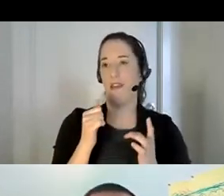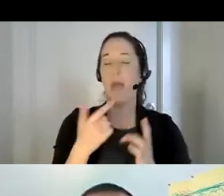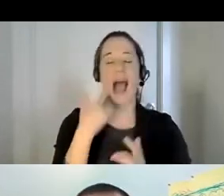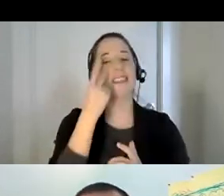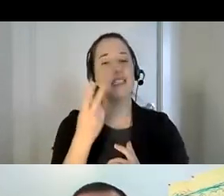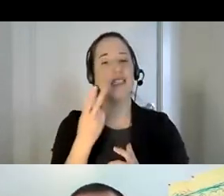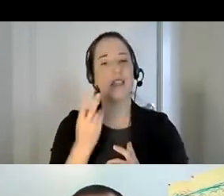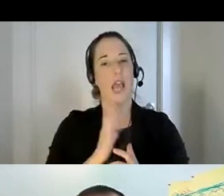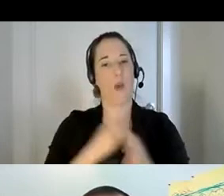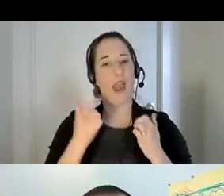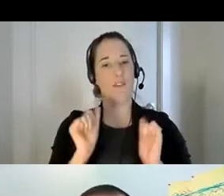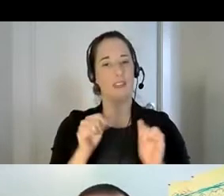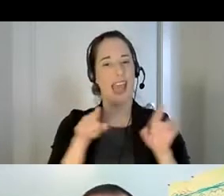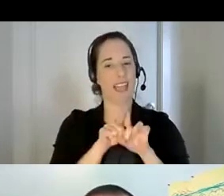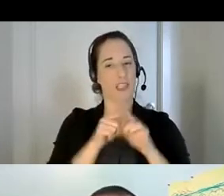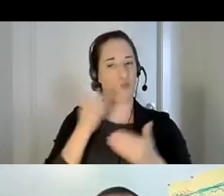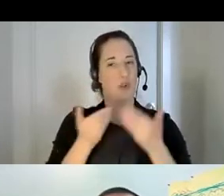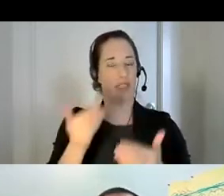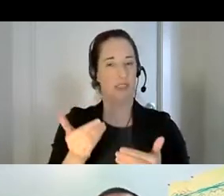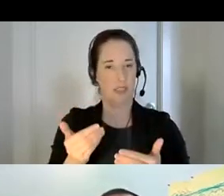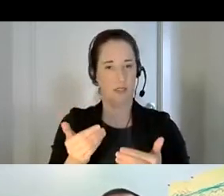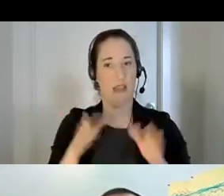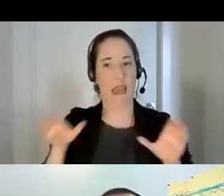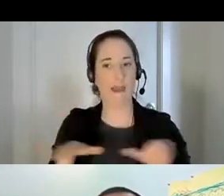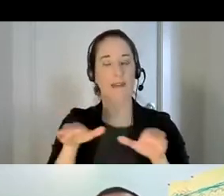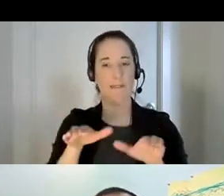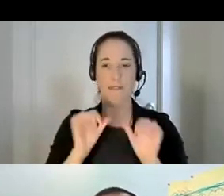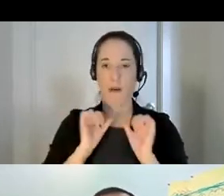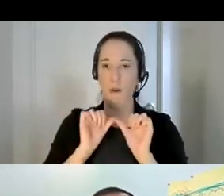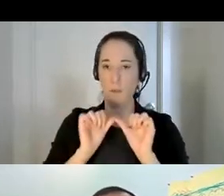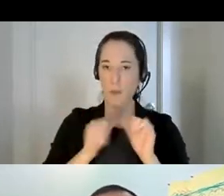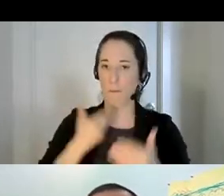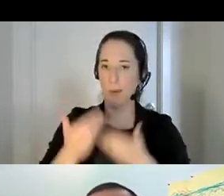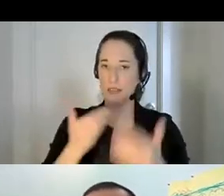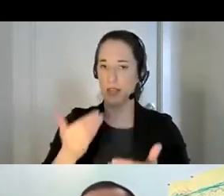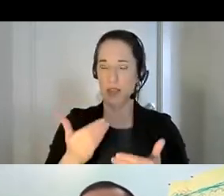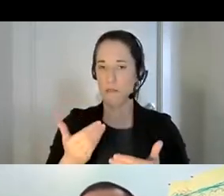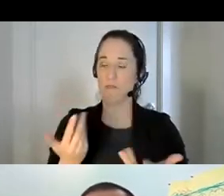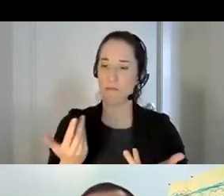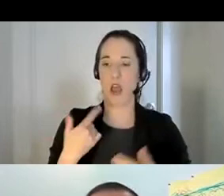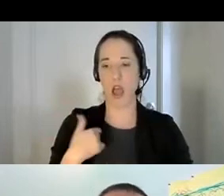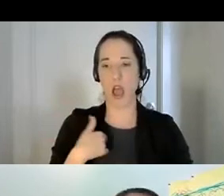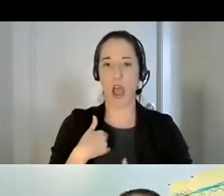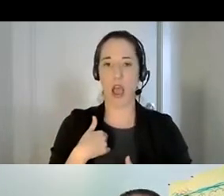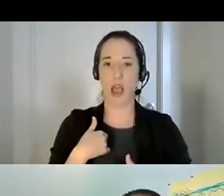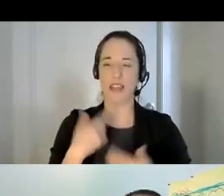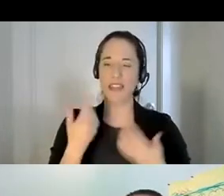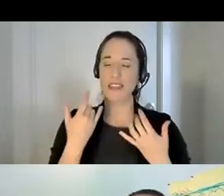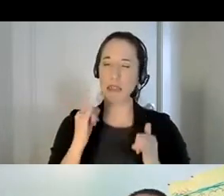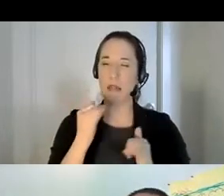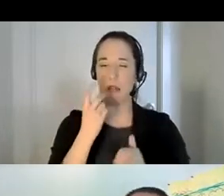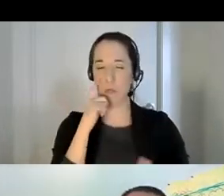process, an active and ongoing process. And I still really see that we are, still figuring this